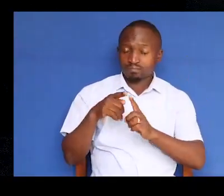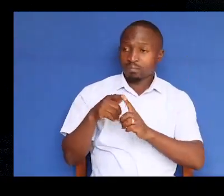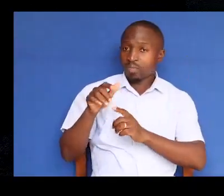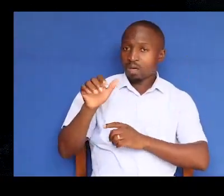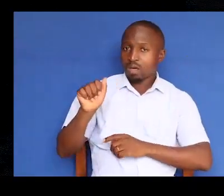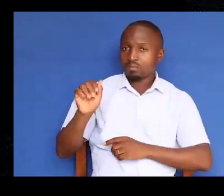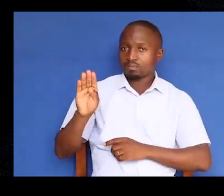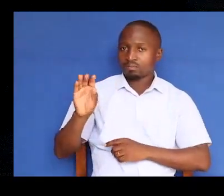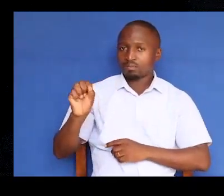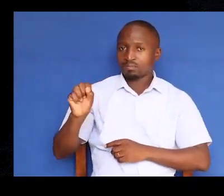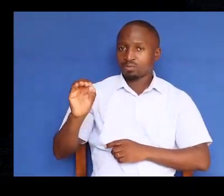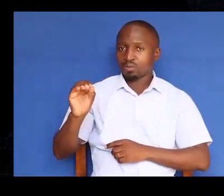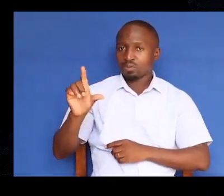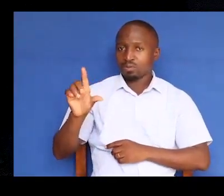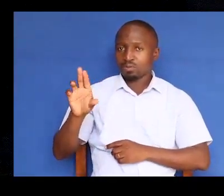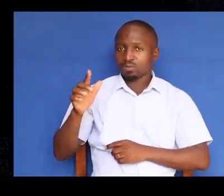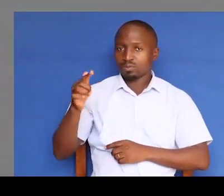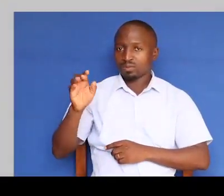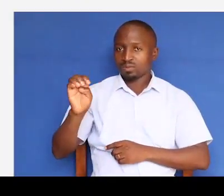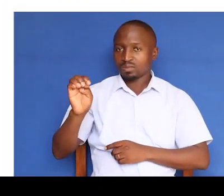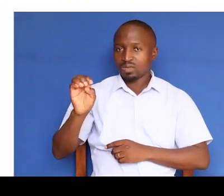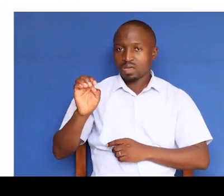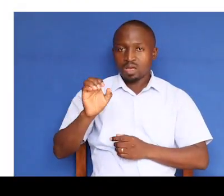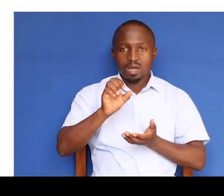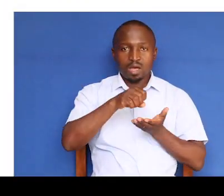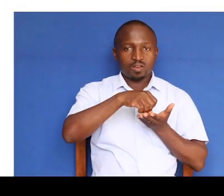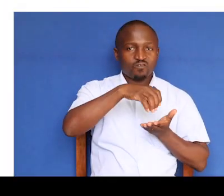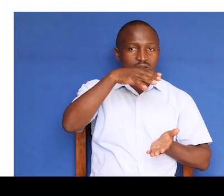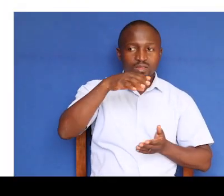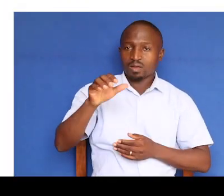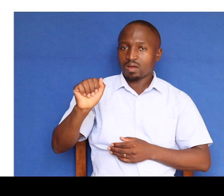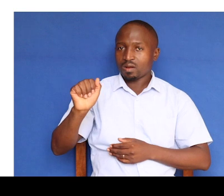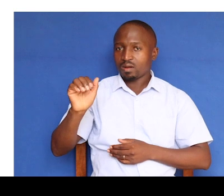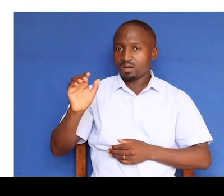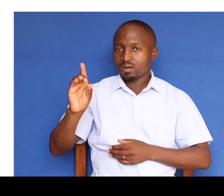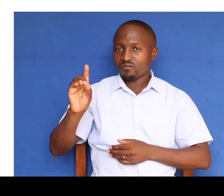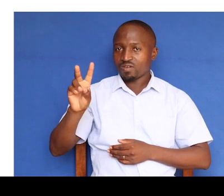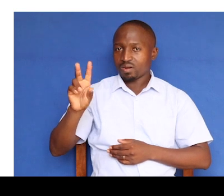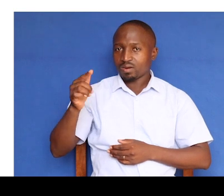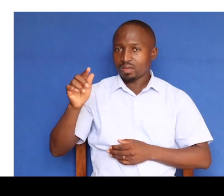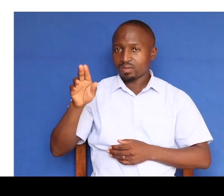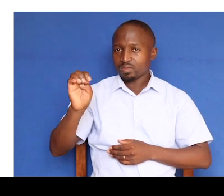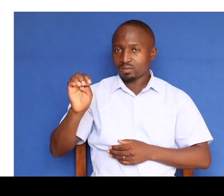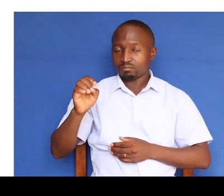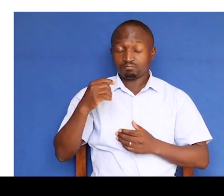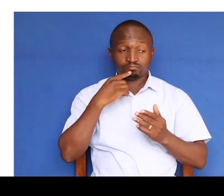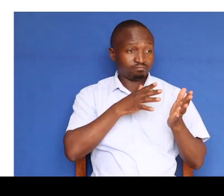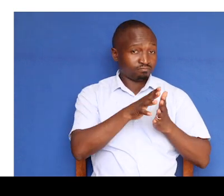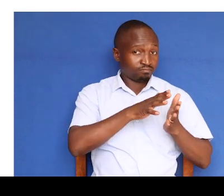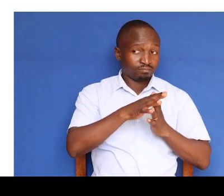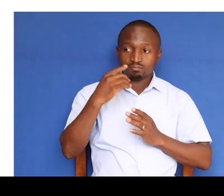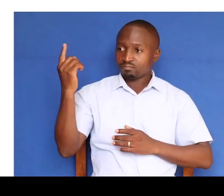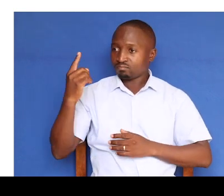advantage, it states that a nation has absolute advantage if it can